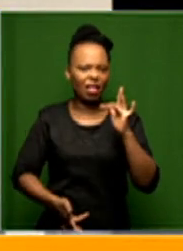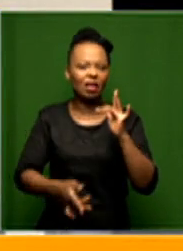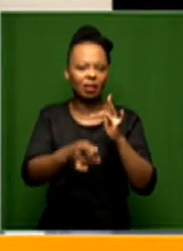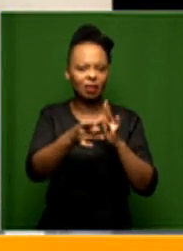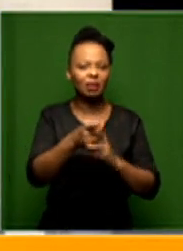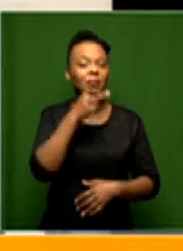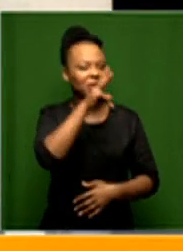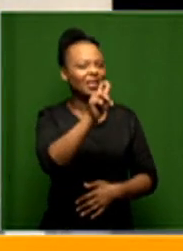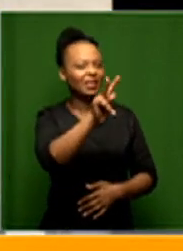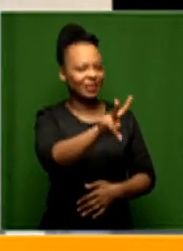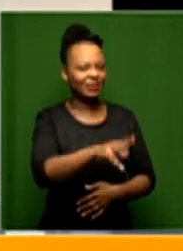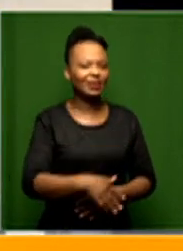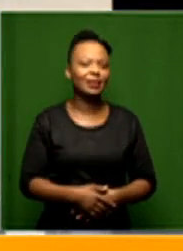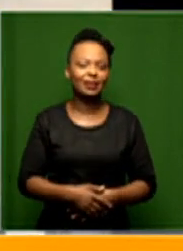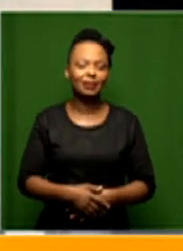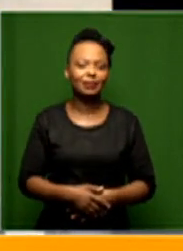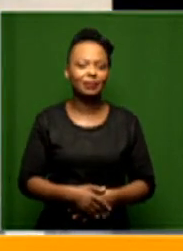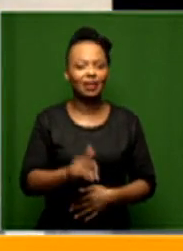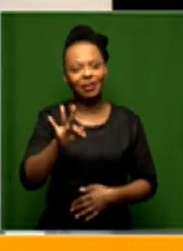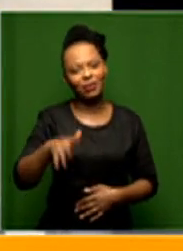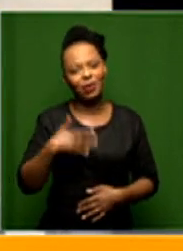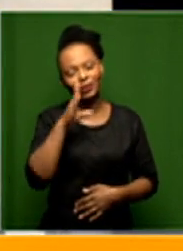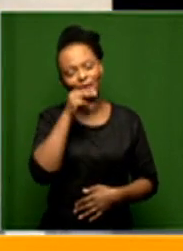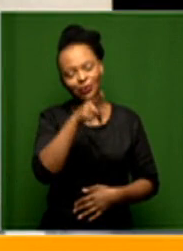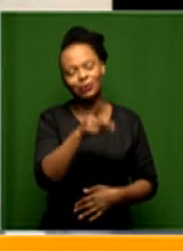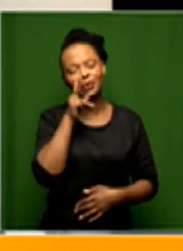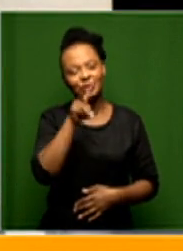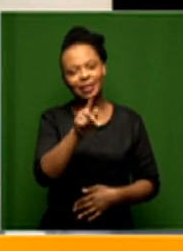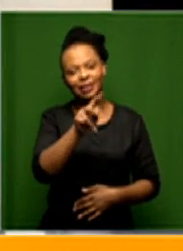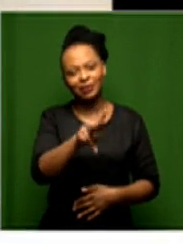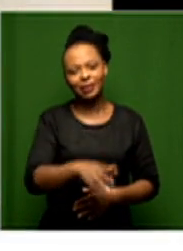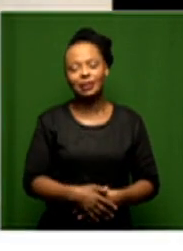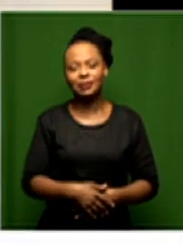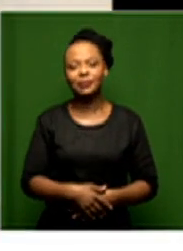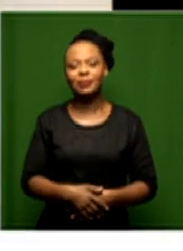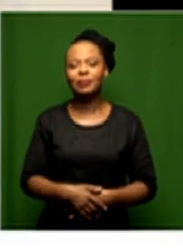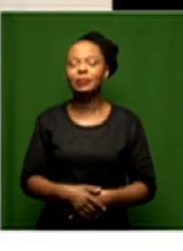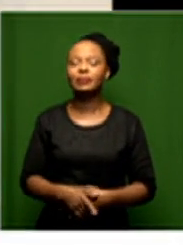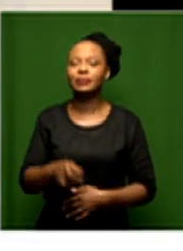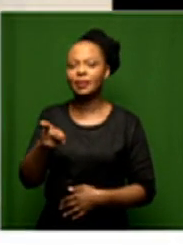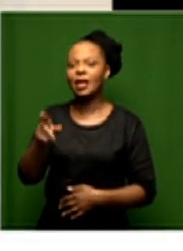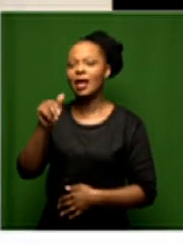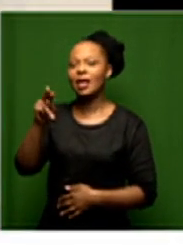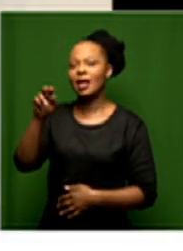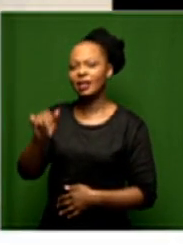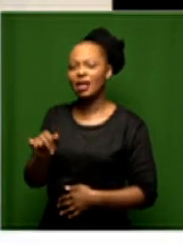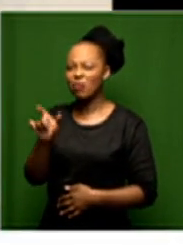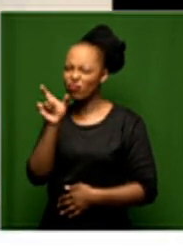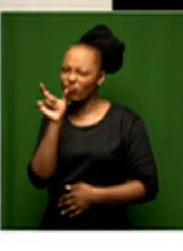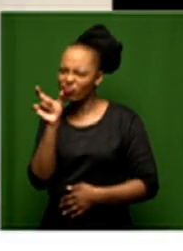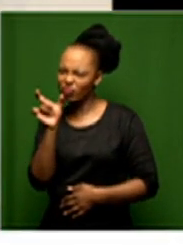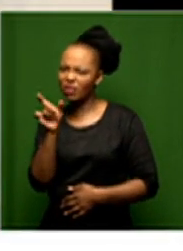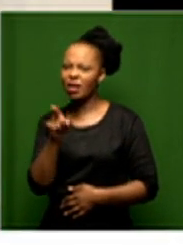on TV and they want to talk to you. I'm glad. All right, not a problem. I'm glad that you're still there. Ayanda, we just want to get a proper definition.